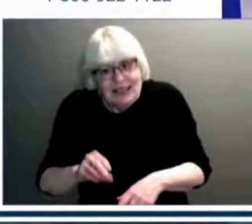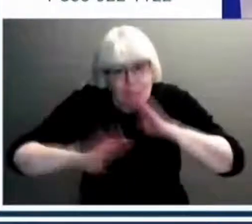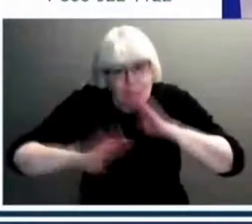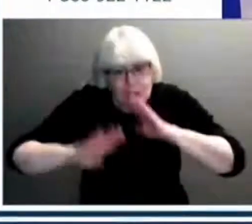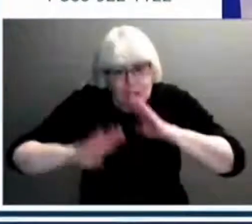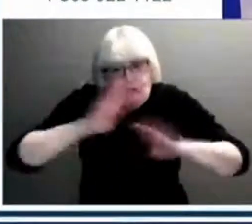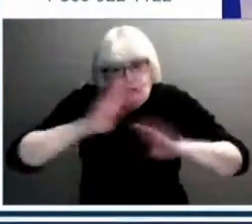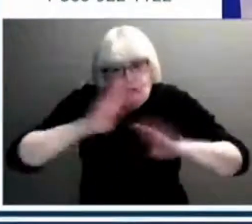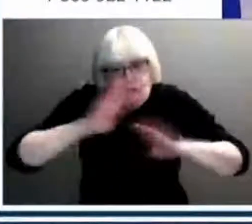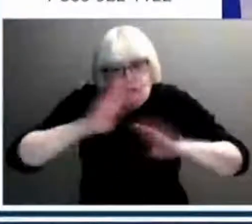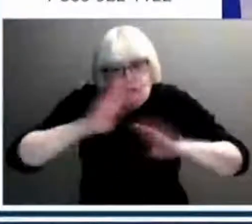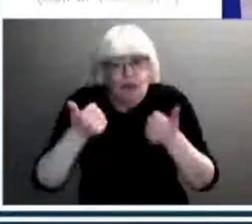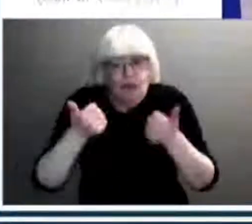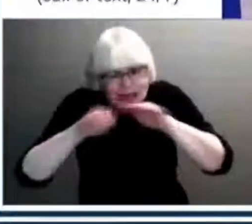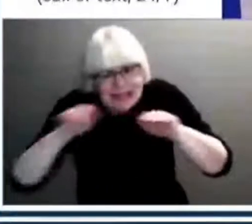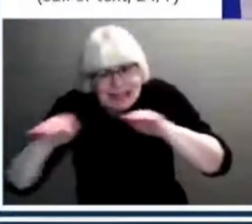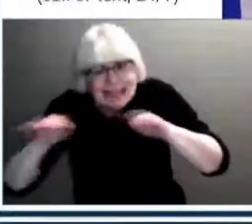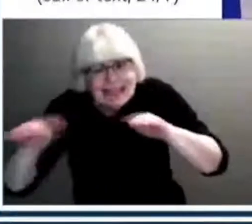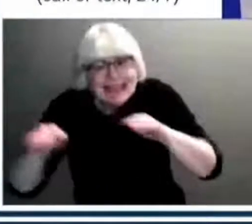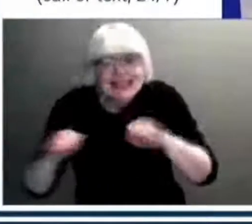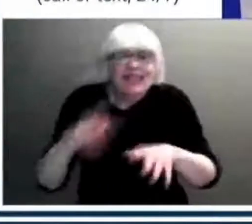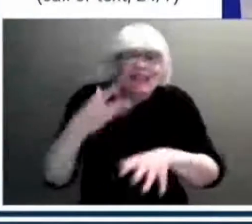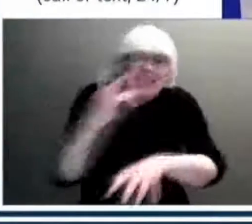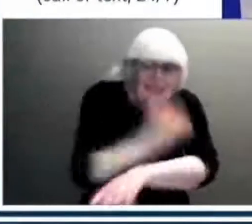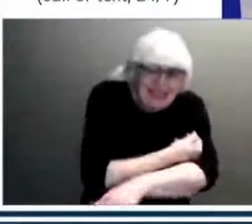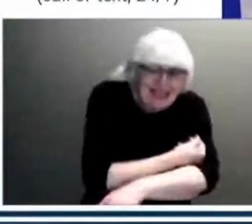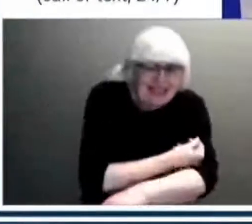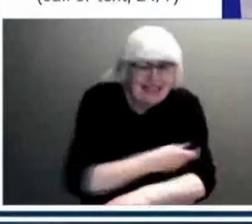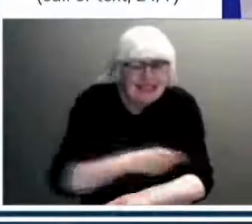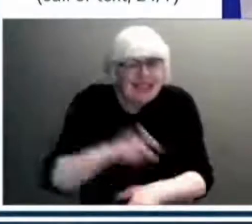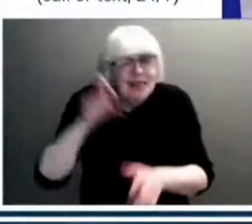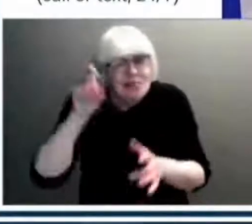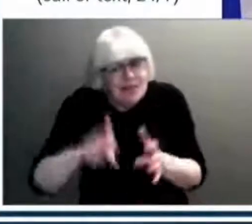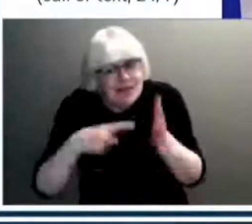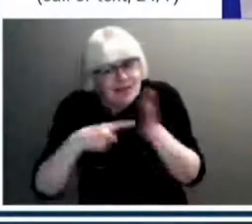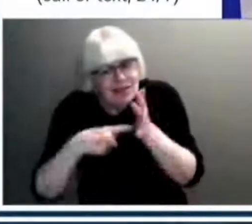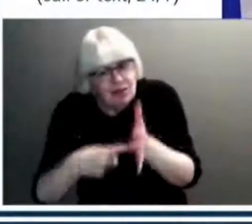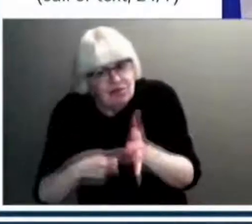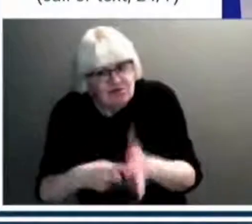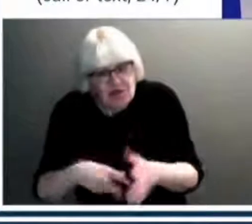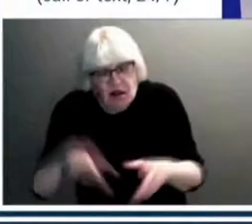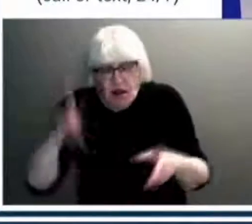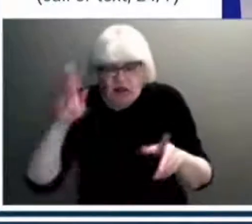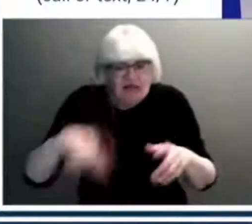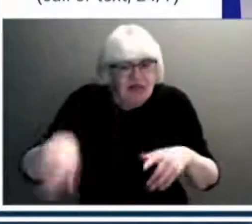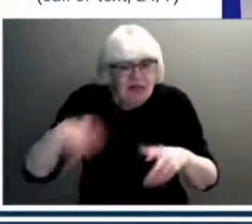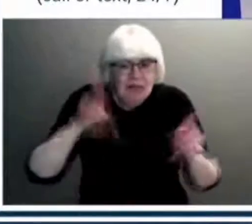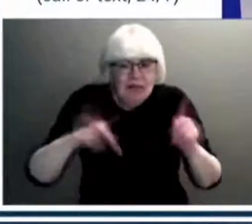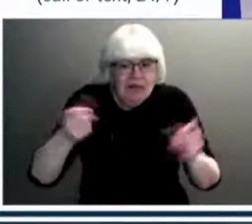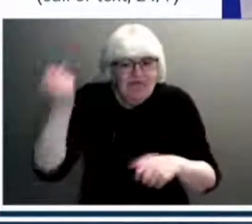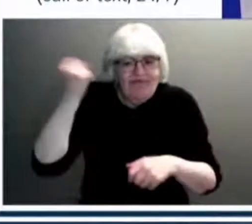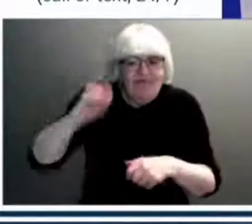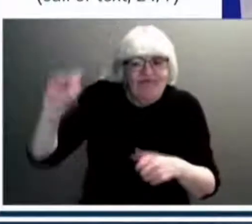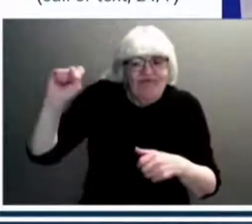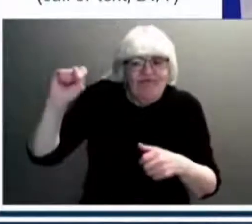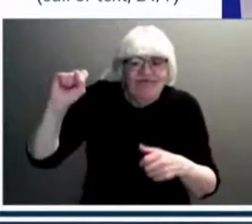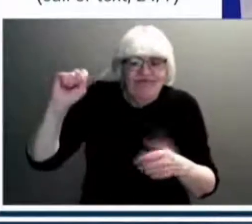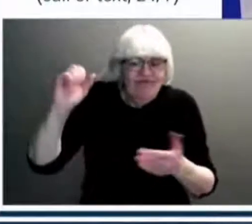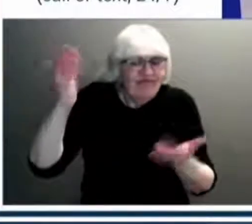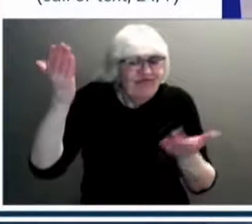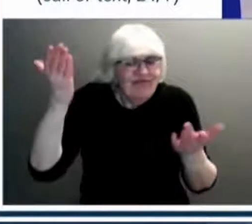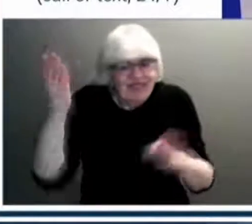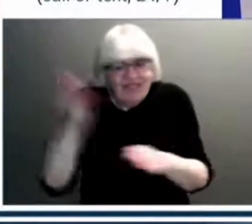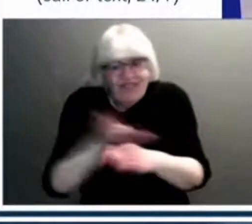certain professions. Some people have lost their job because they're not vaccinated. We've required vaccines to do certain things. So we'll continue to encourage people to